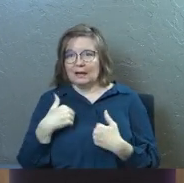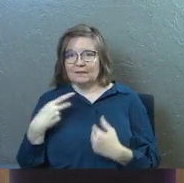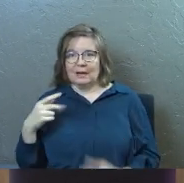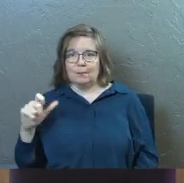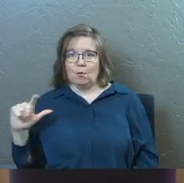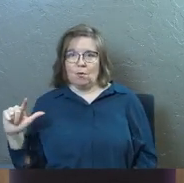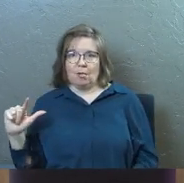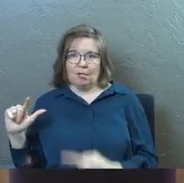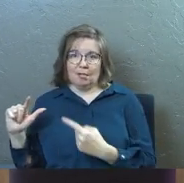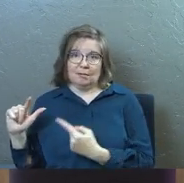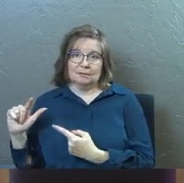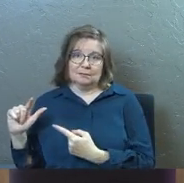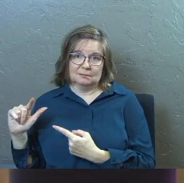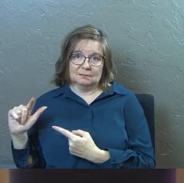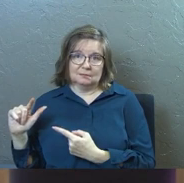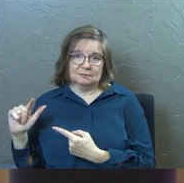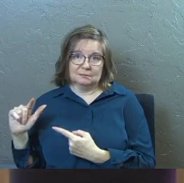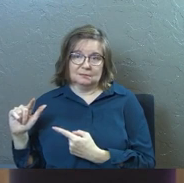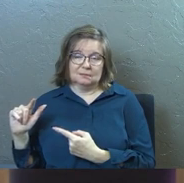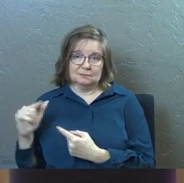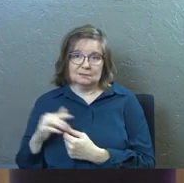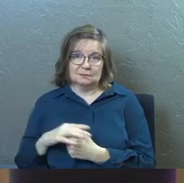had Paul.